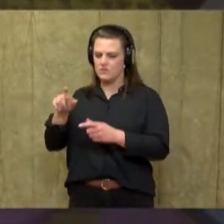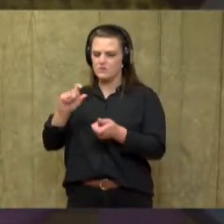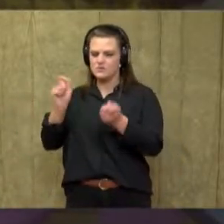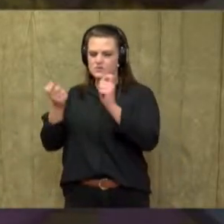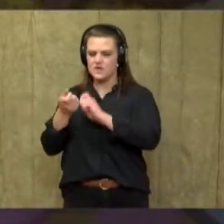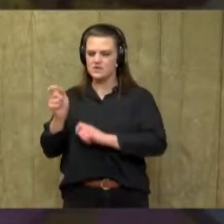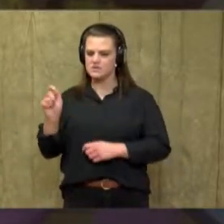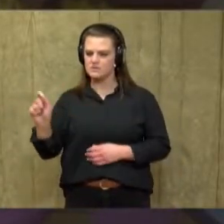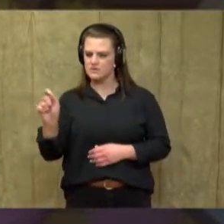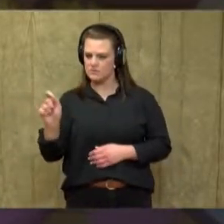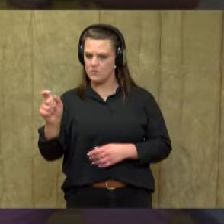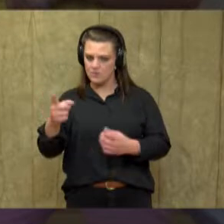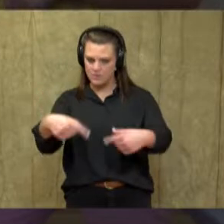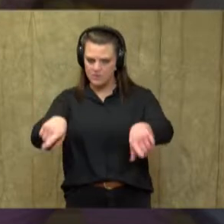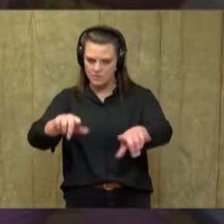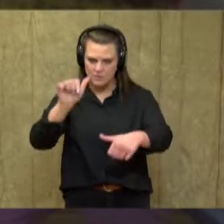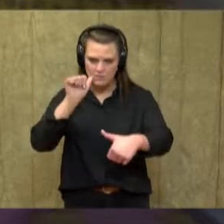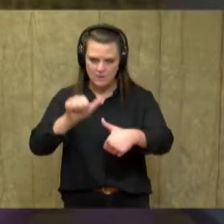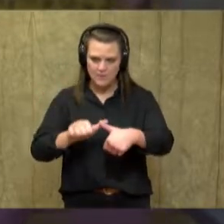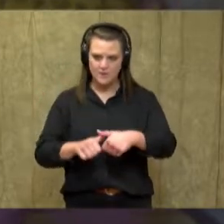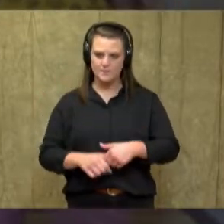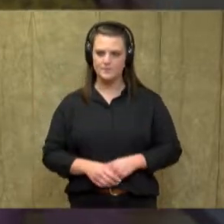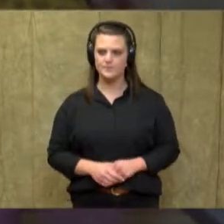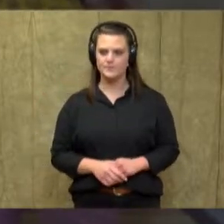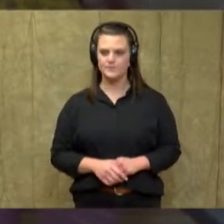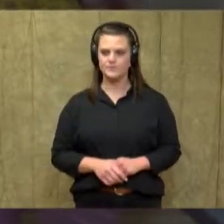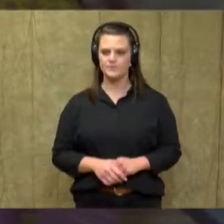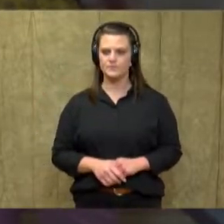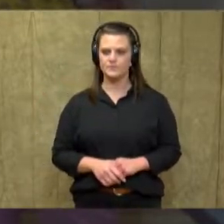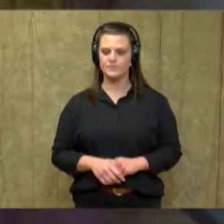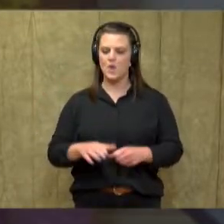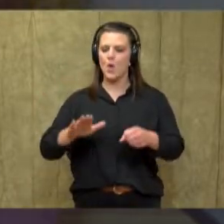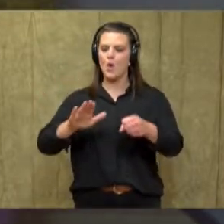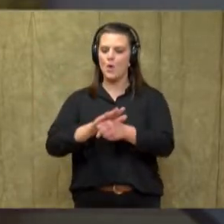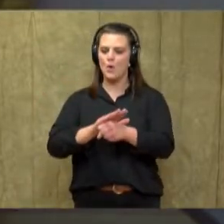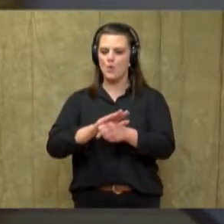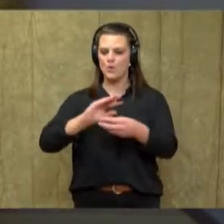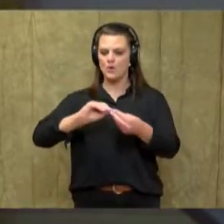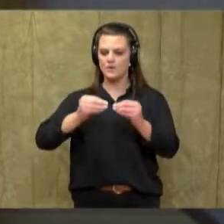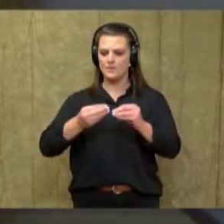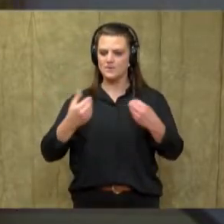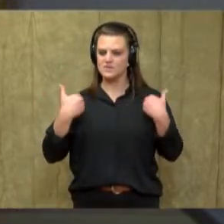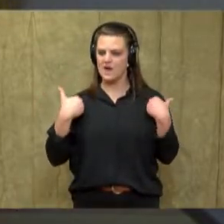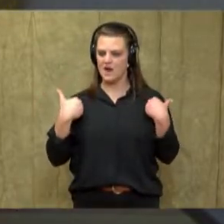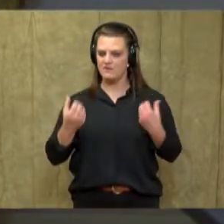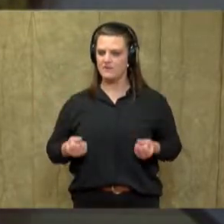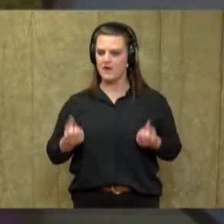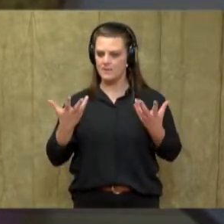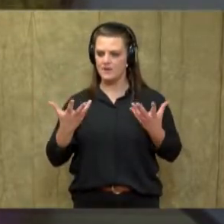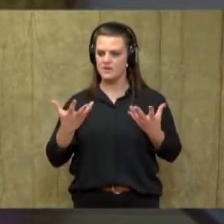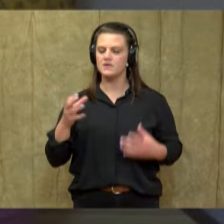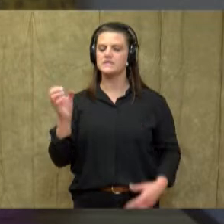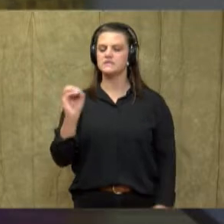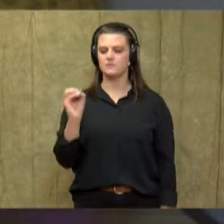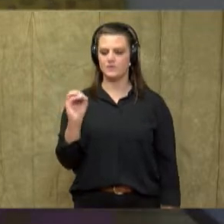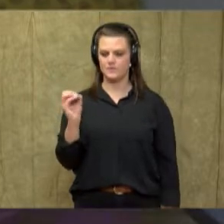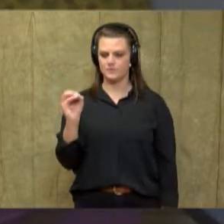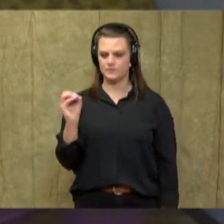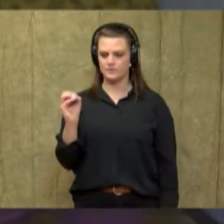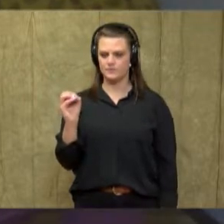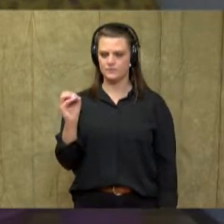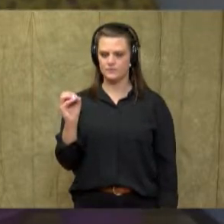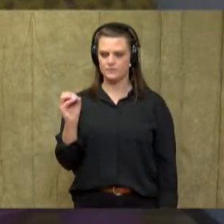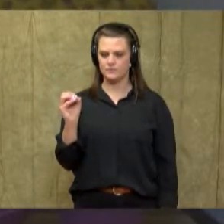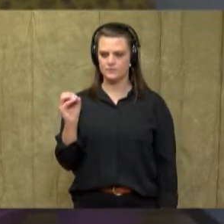decimal? Do you remember? Well, how many whole numbers do we have? 0, right? So I'm going to come